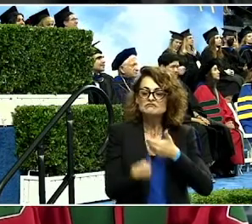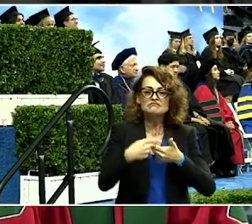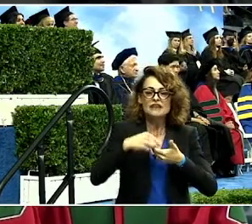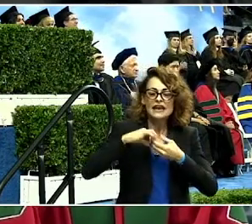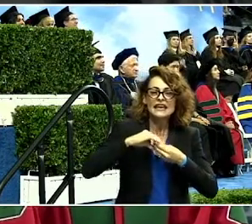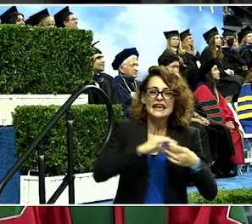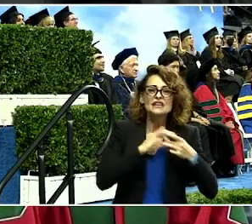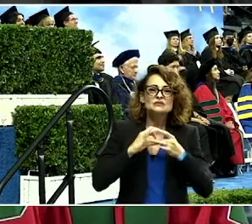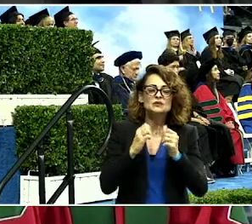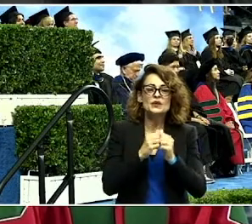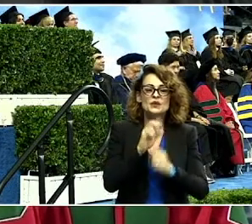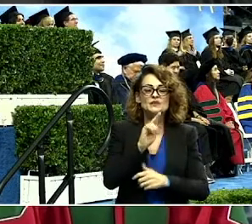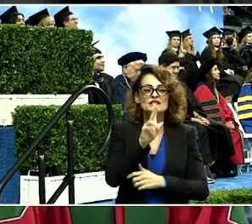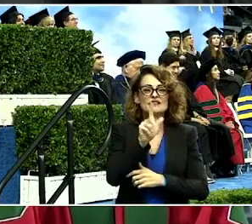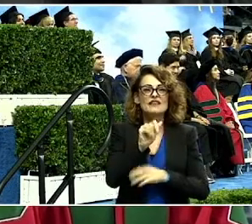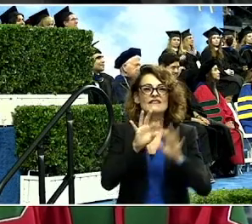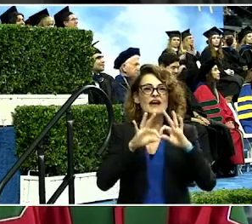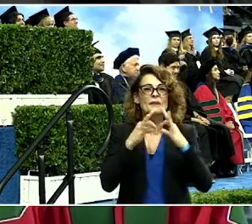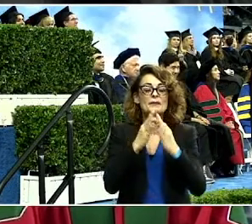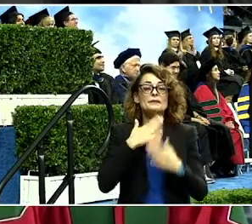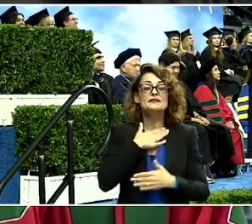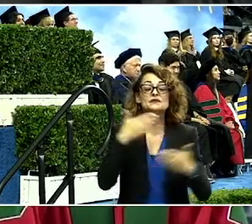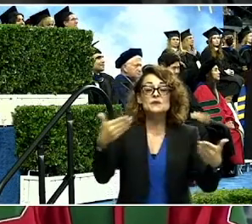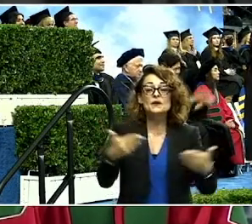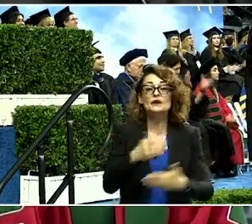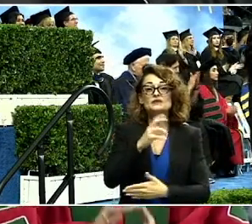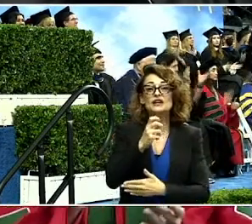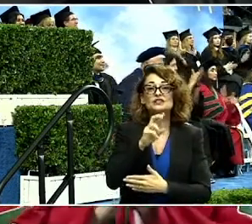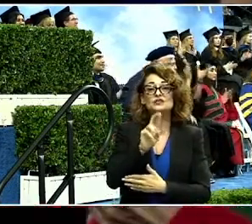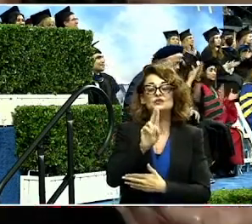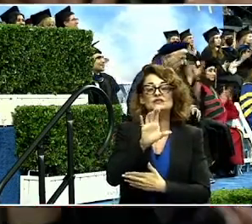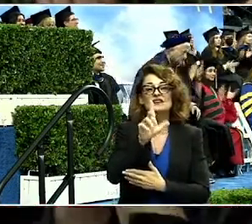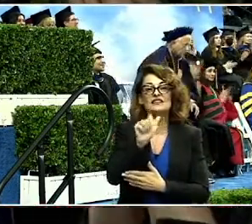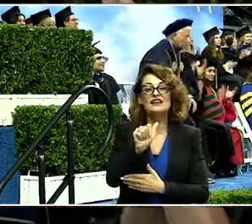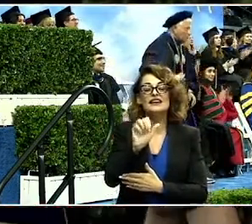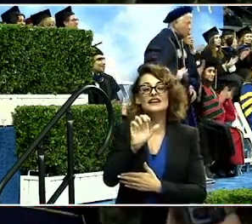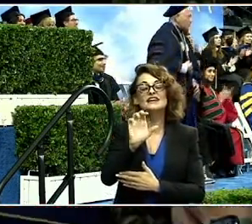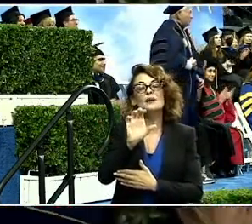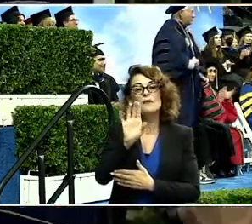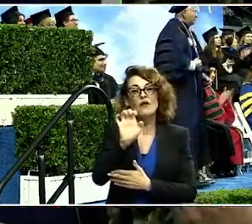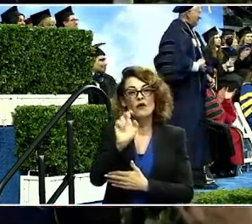Please welcome the Chancellor of UCLA, Jean Block.